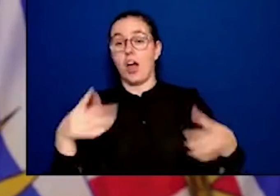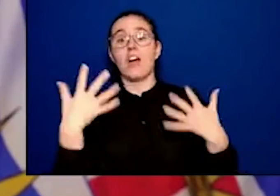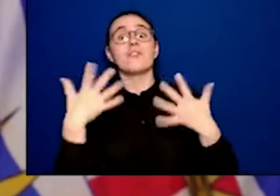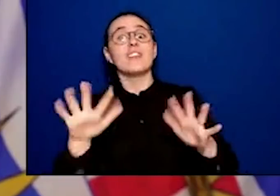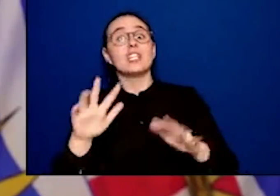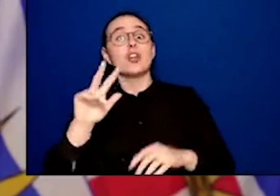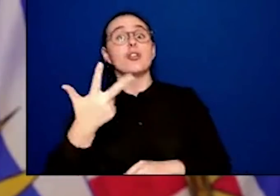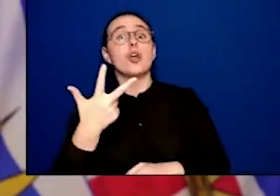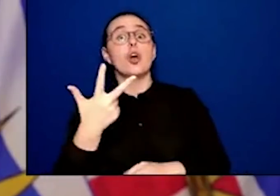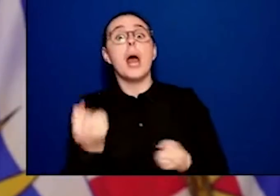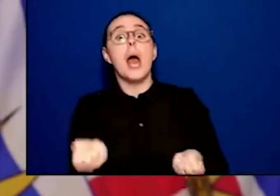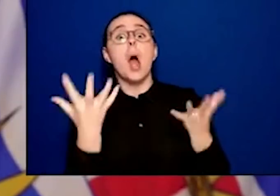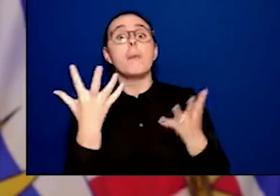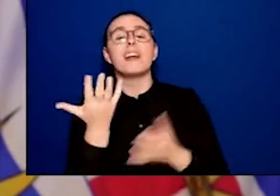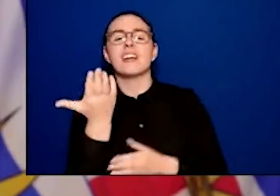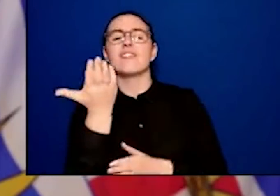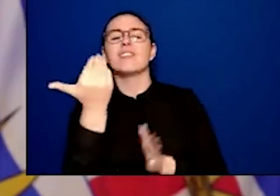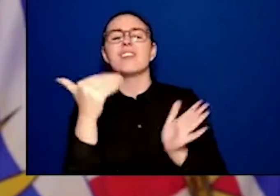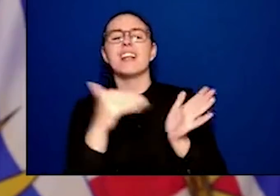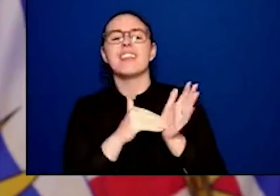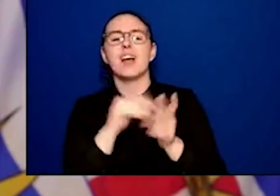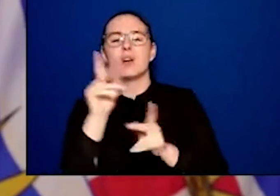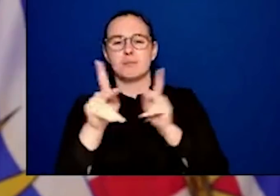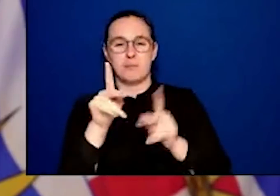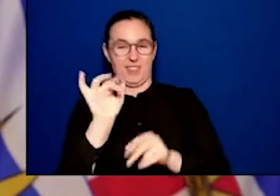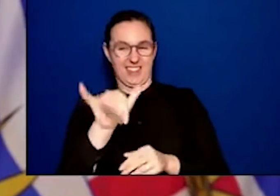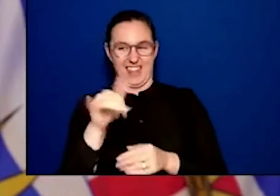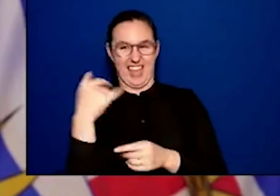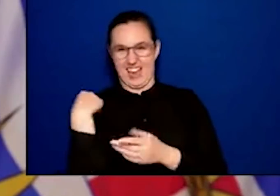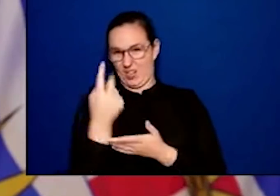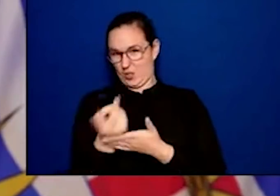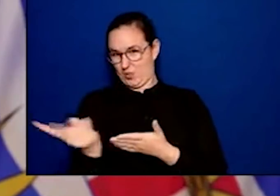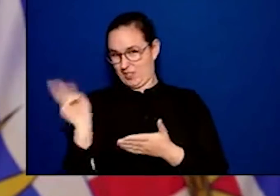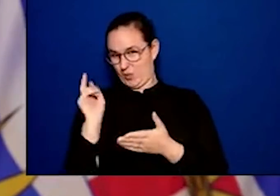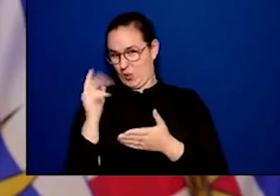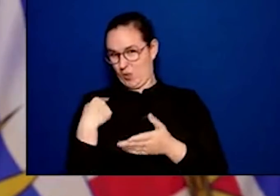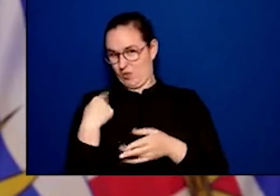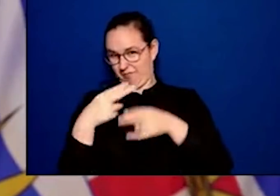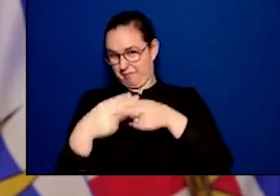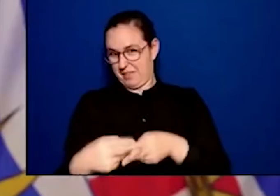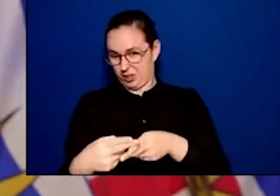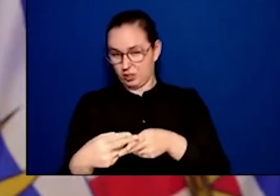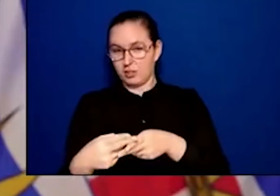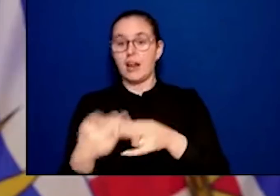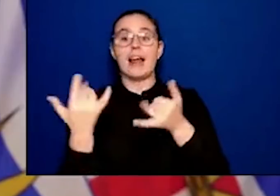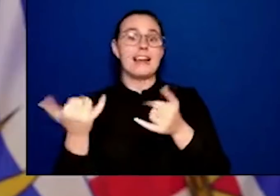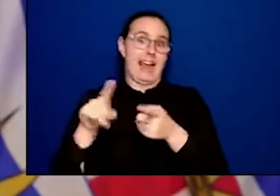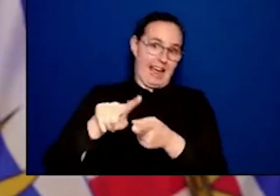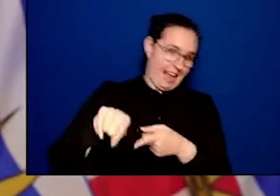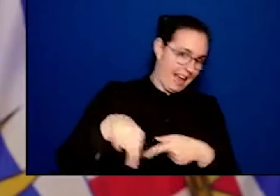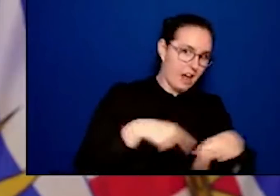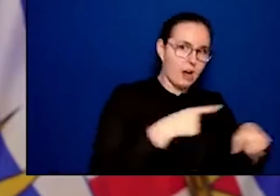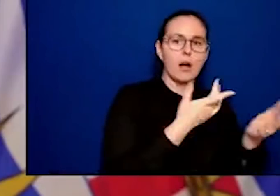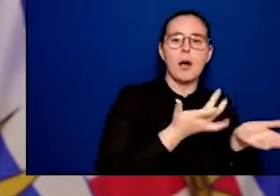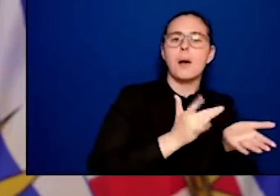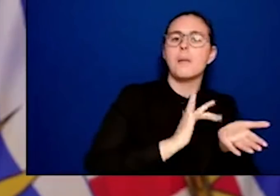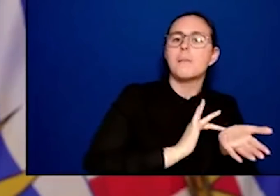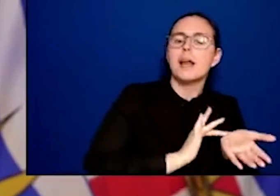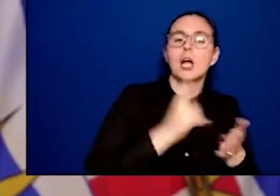weeks ago, we are now adding people who are on active treatment for solid tumor or hematologic malignancy, so those are